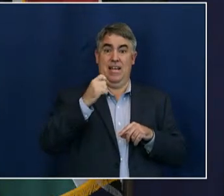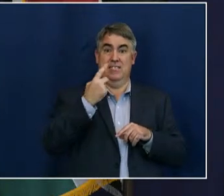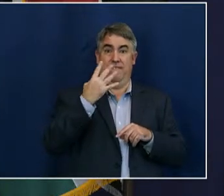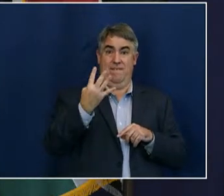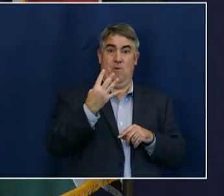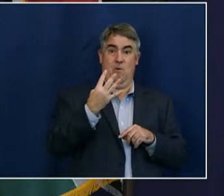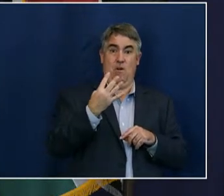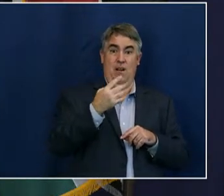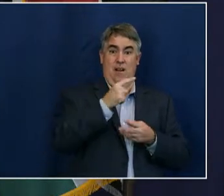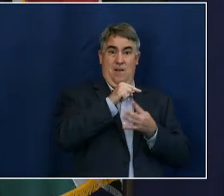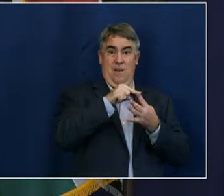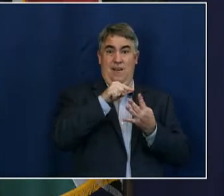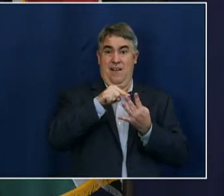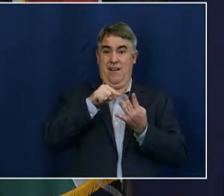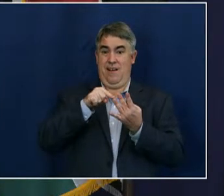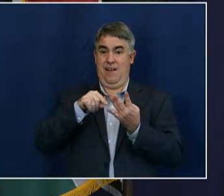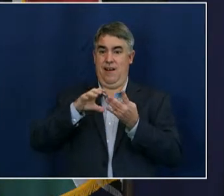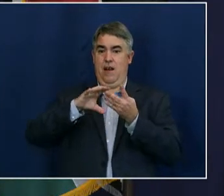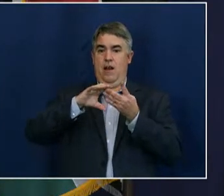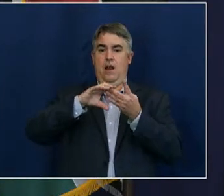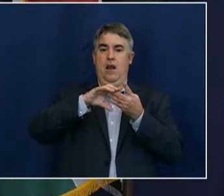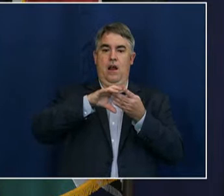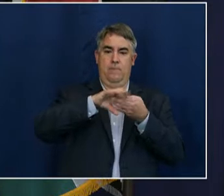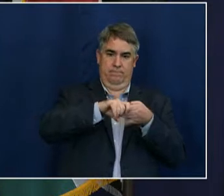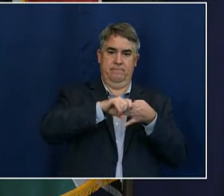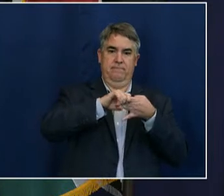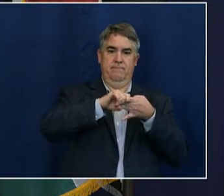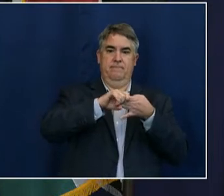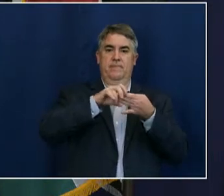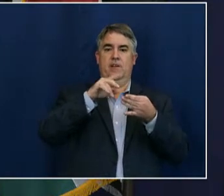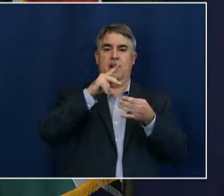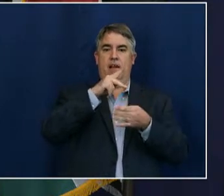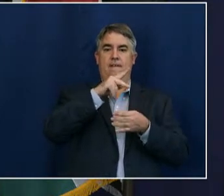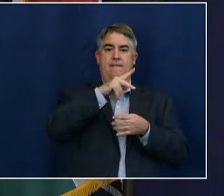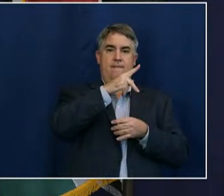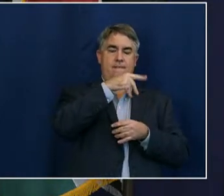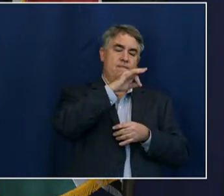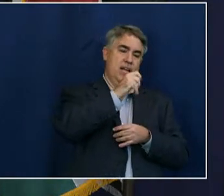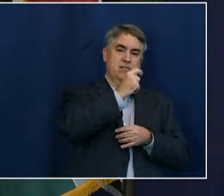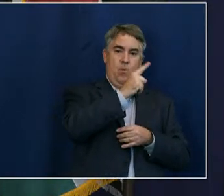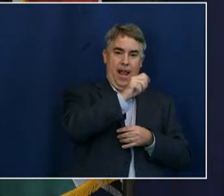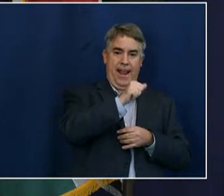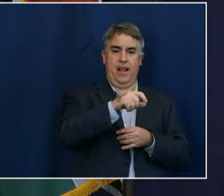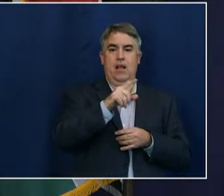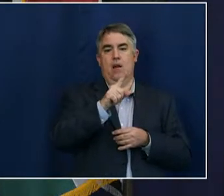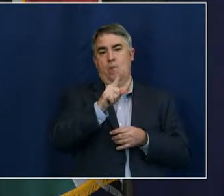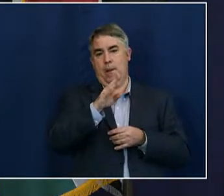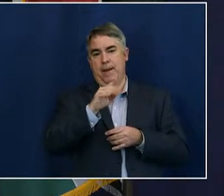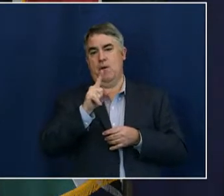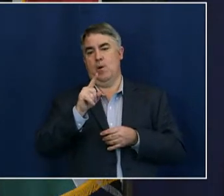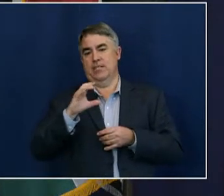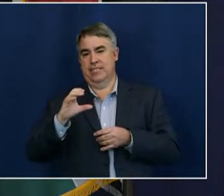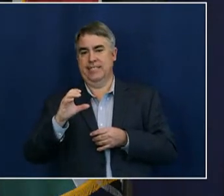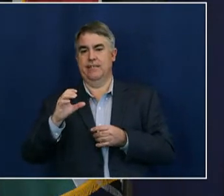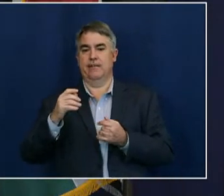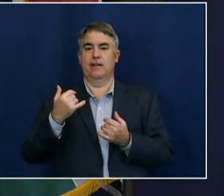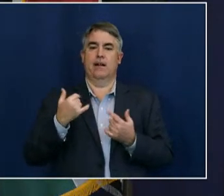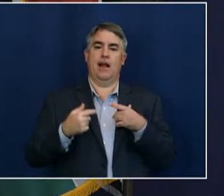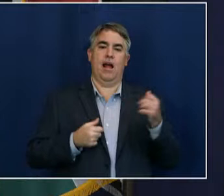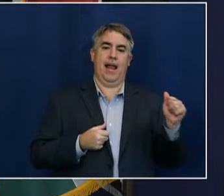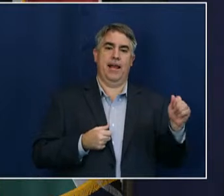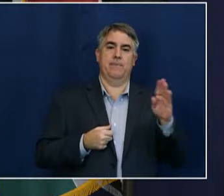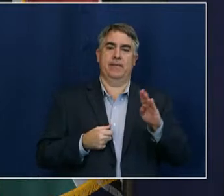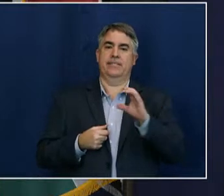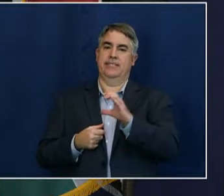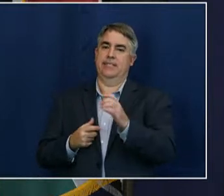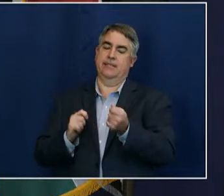1 with 1A, B, and C. So, and we've showed the information,